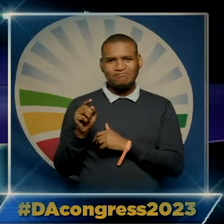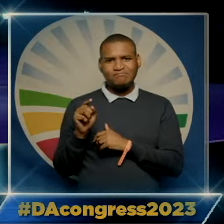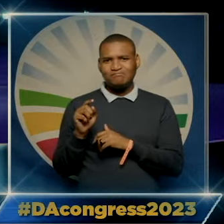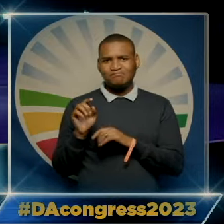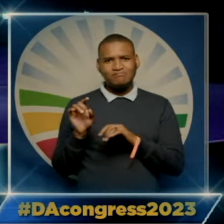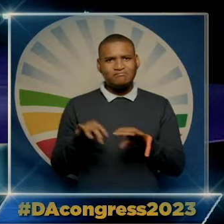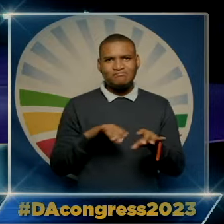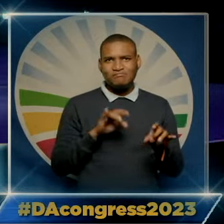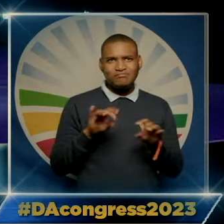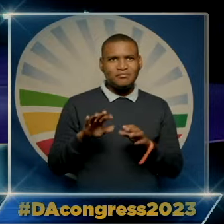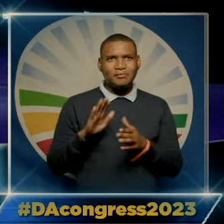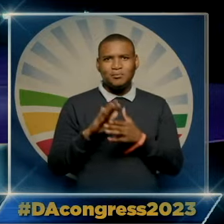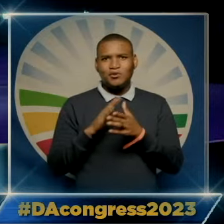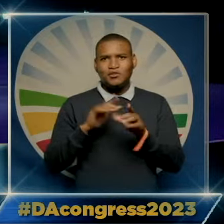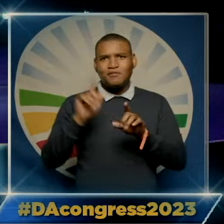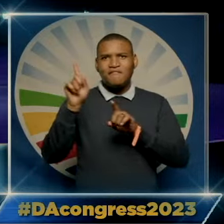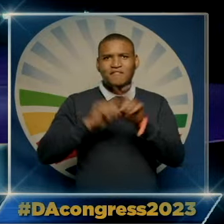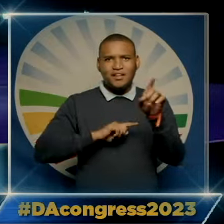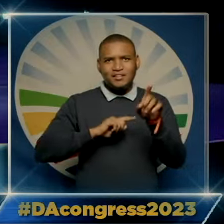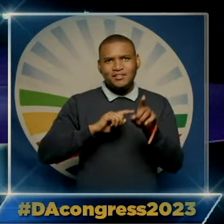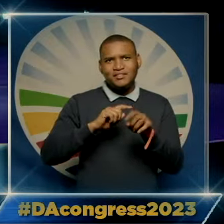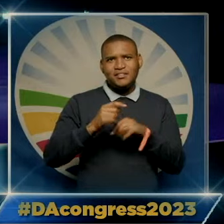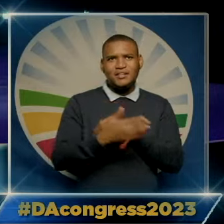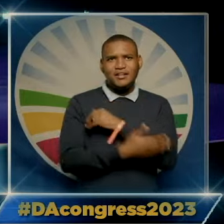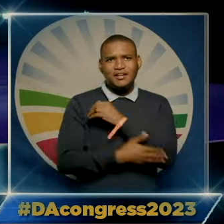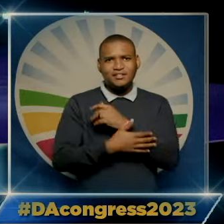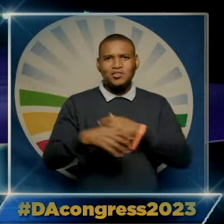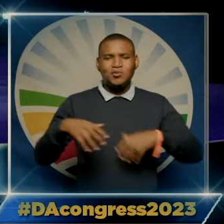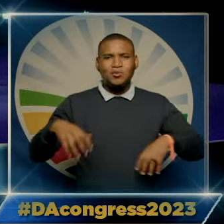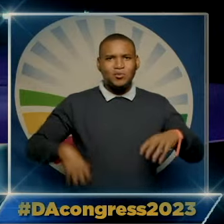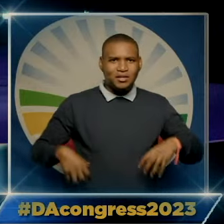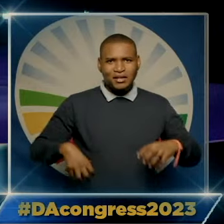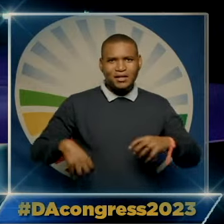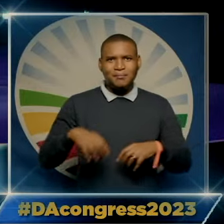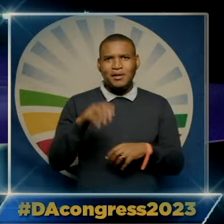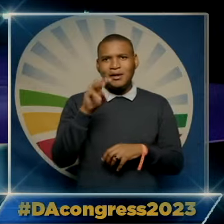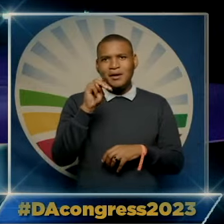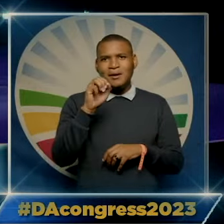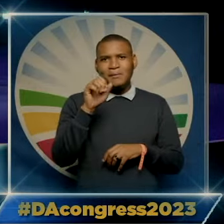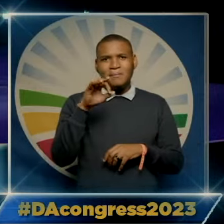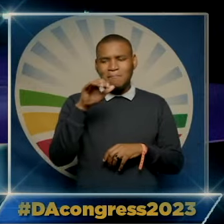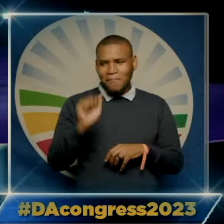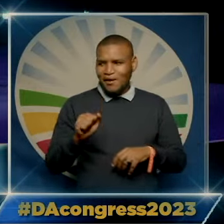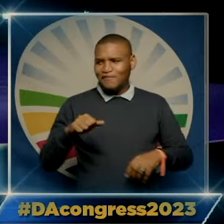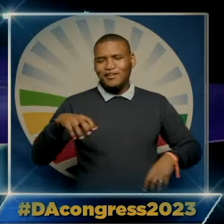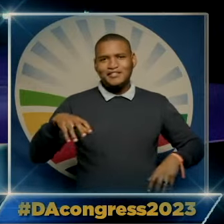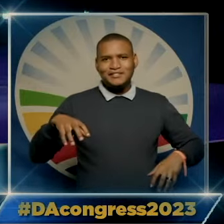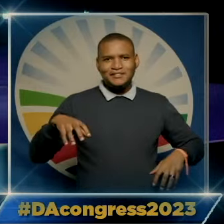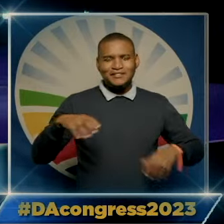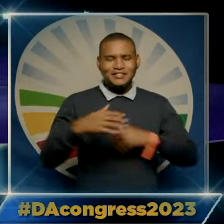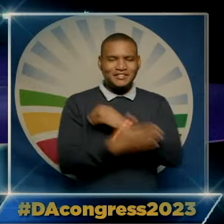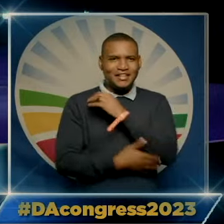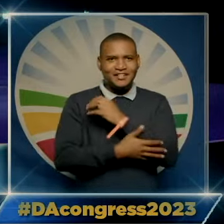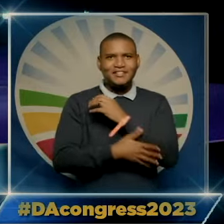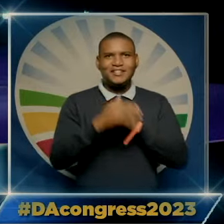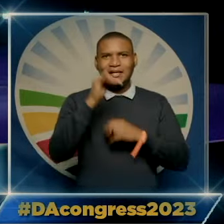caused by a failed state, a corrupt state, a mafia state, and a criminal state.